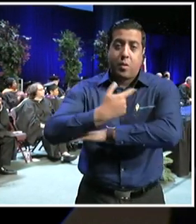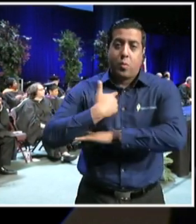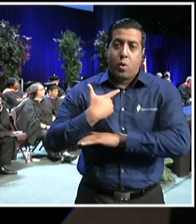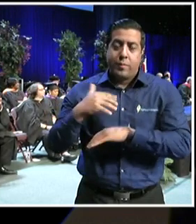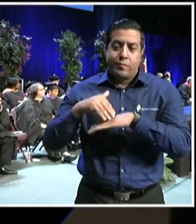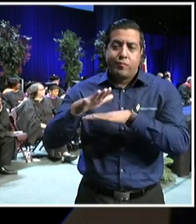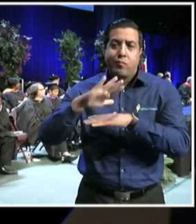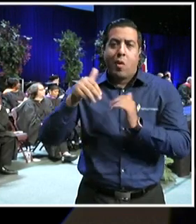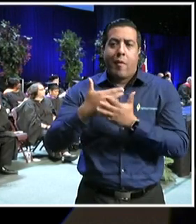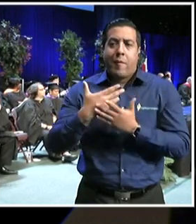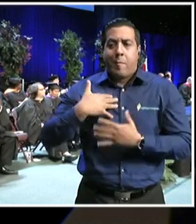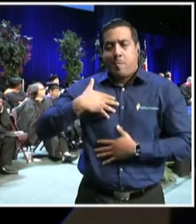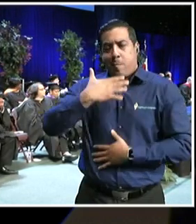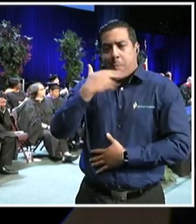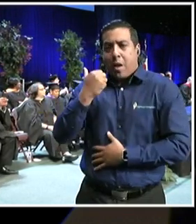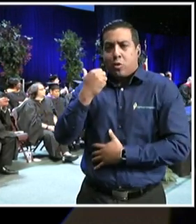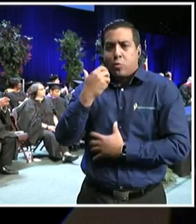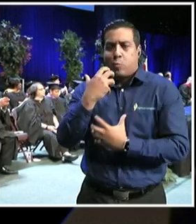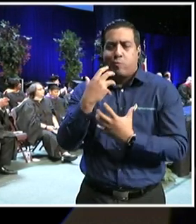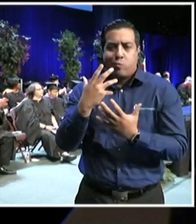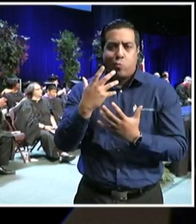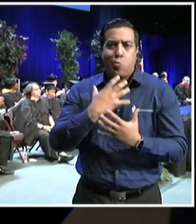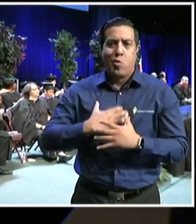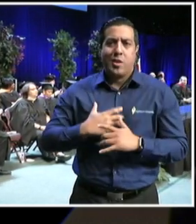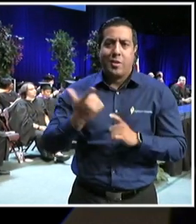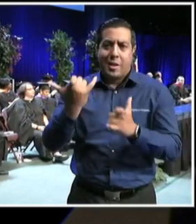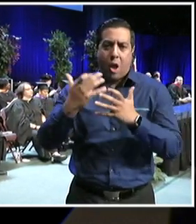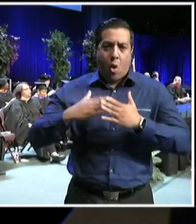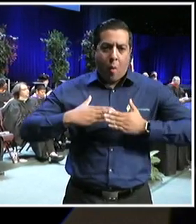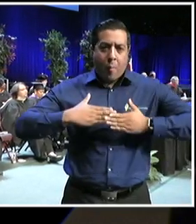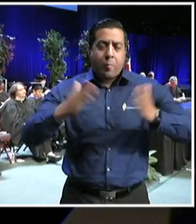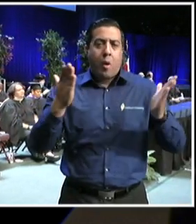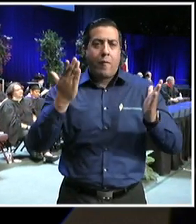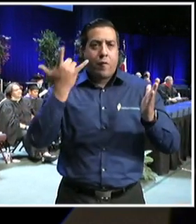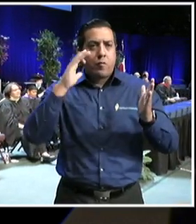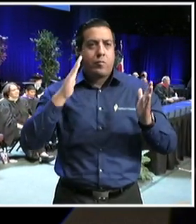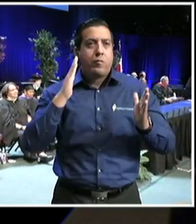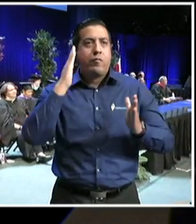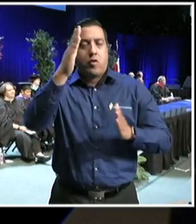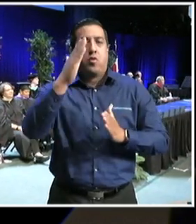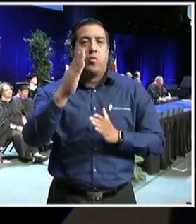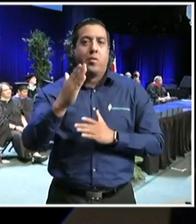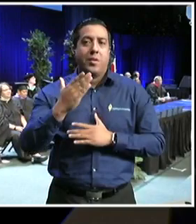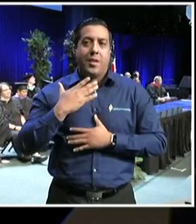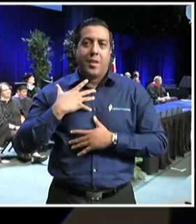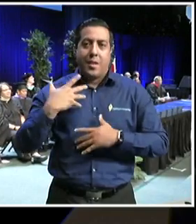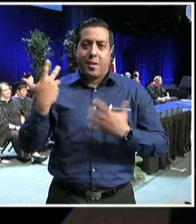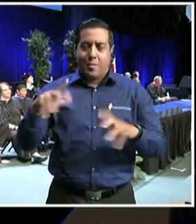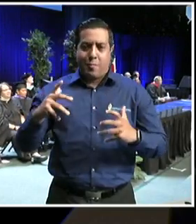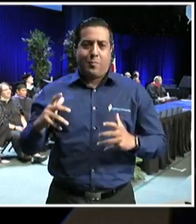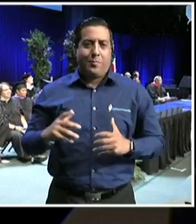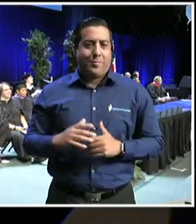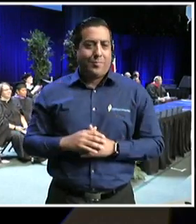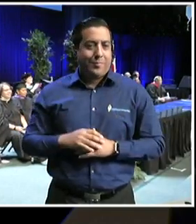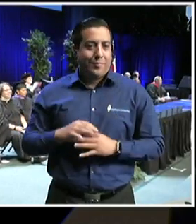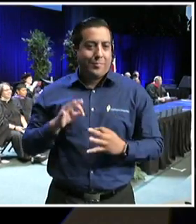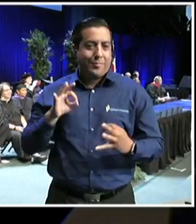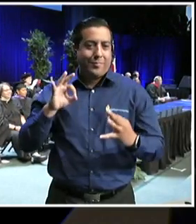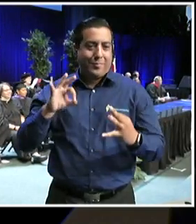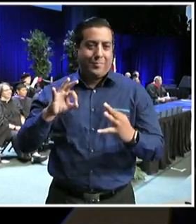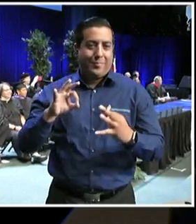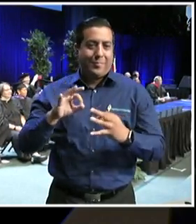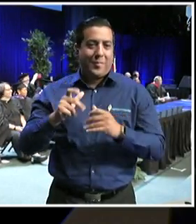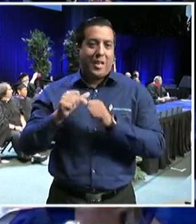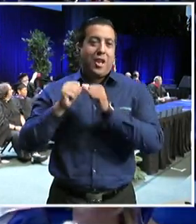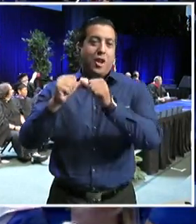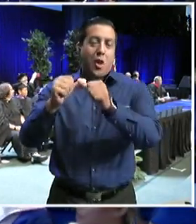best wishes. You have opened the doors for a bright future. Kaizen!